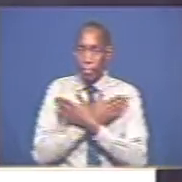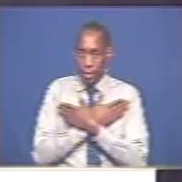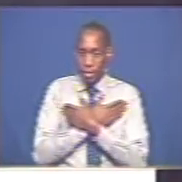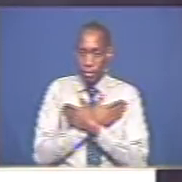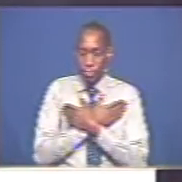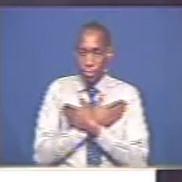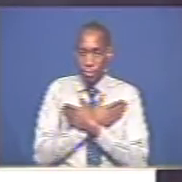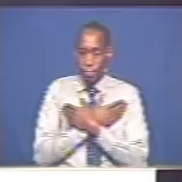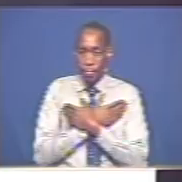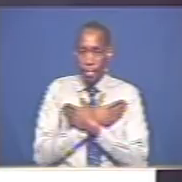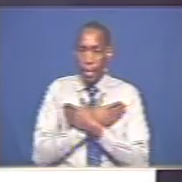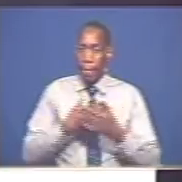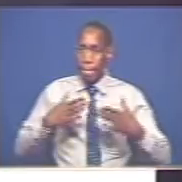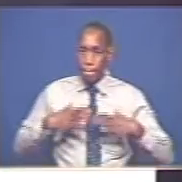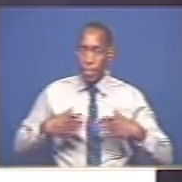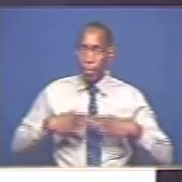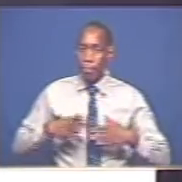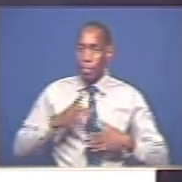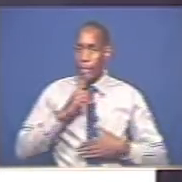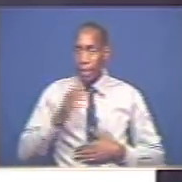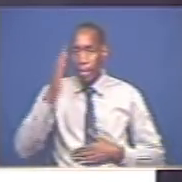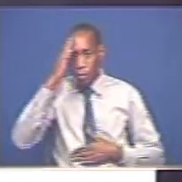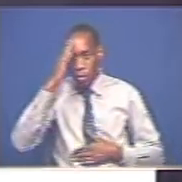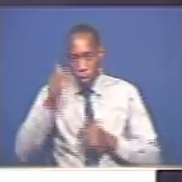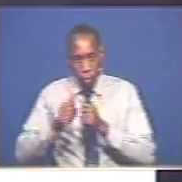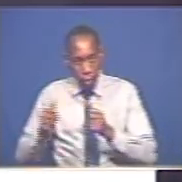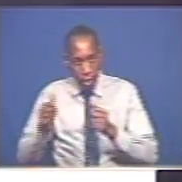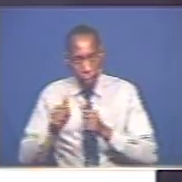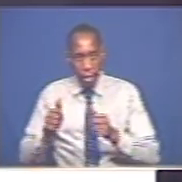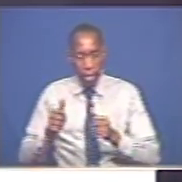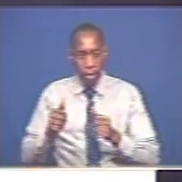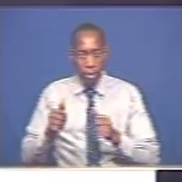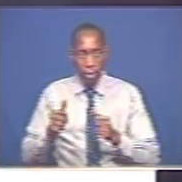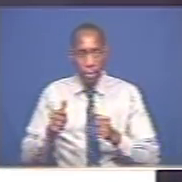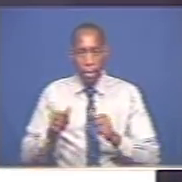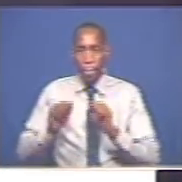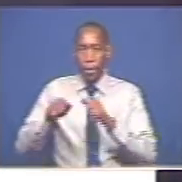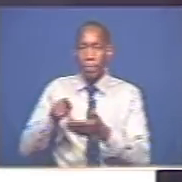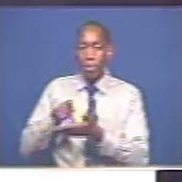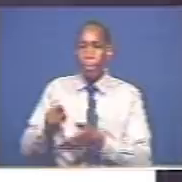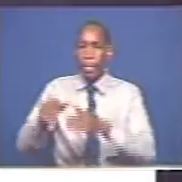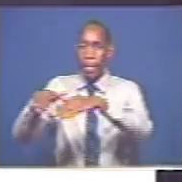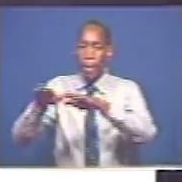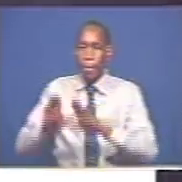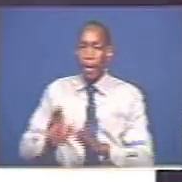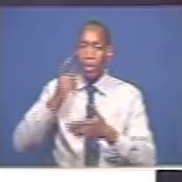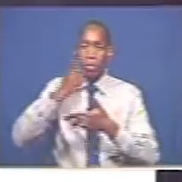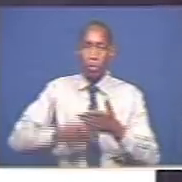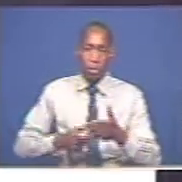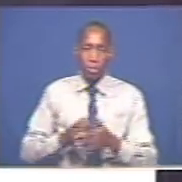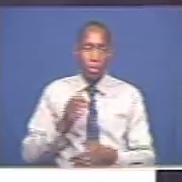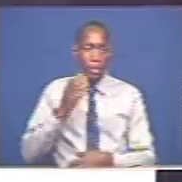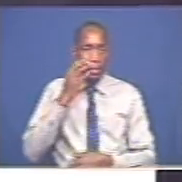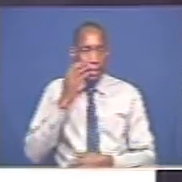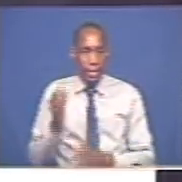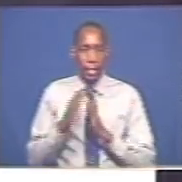about friendship. Yes. People who claim to know him personally, saying that they can foot burial expenses. It's quite a sad story. It's